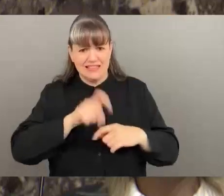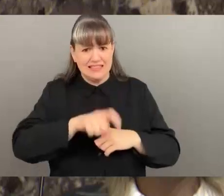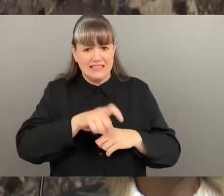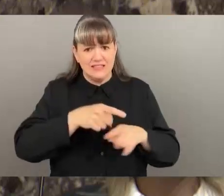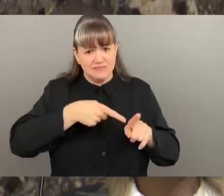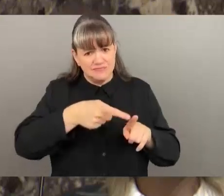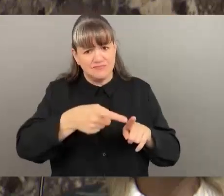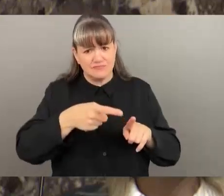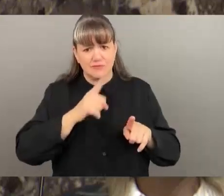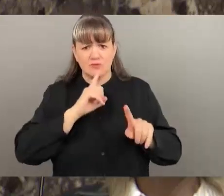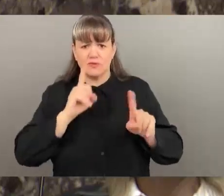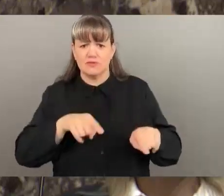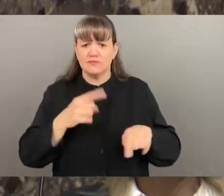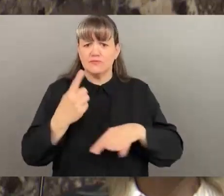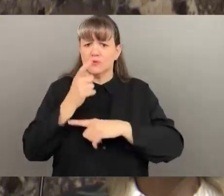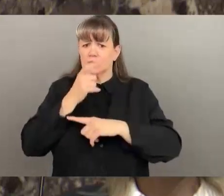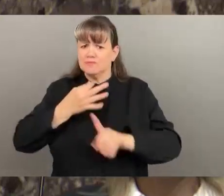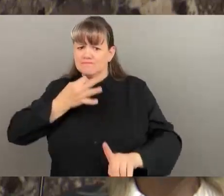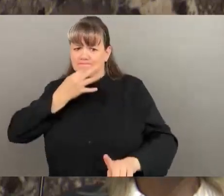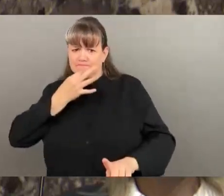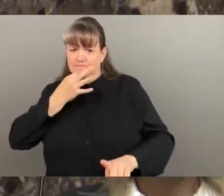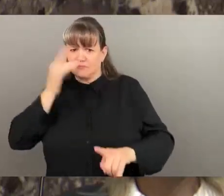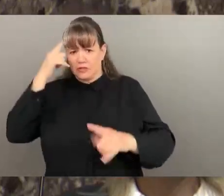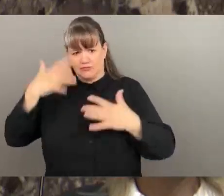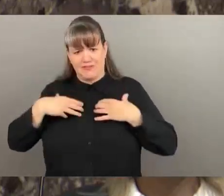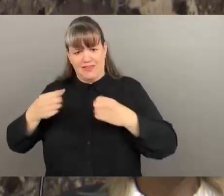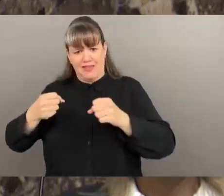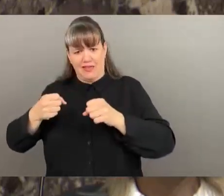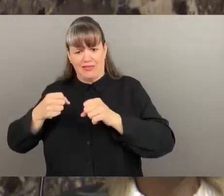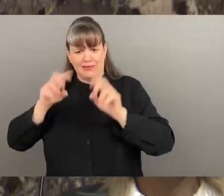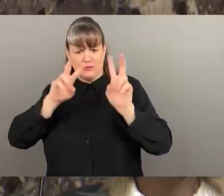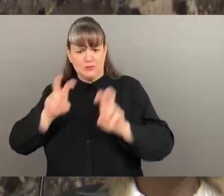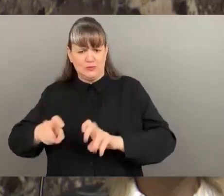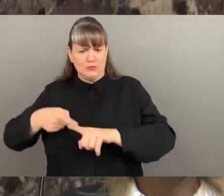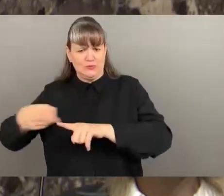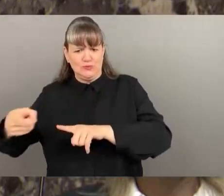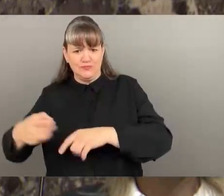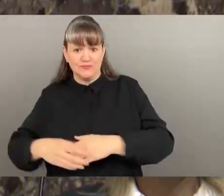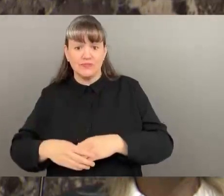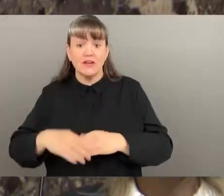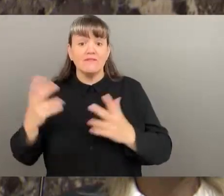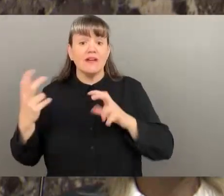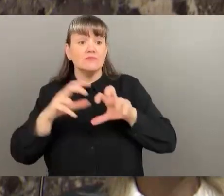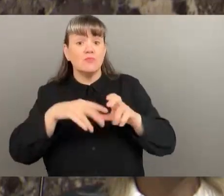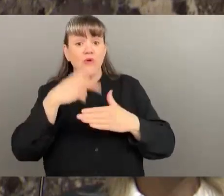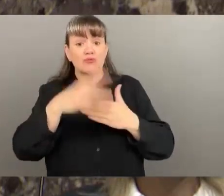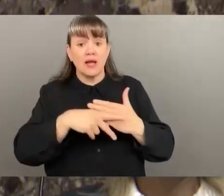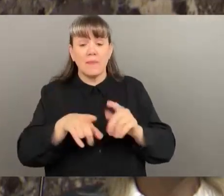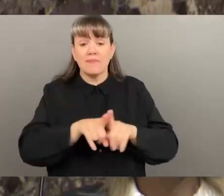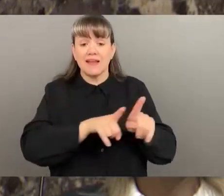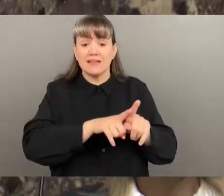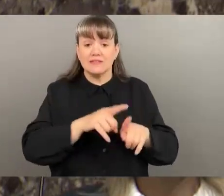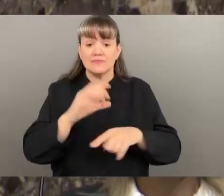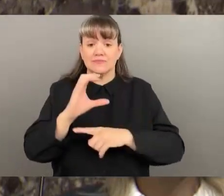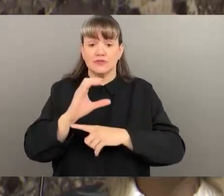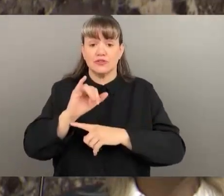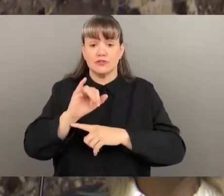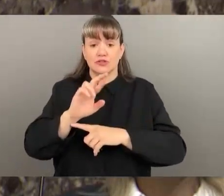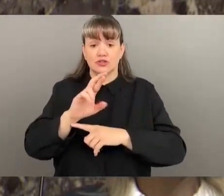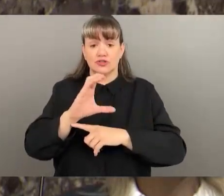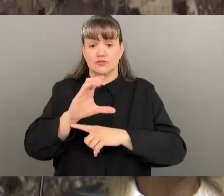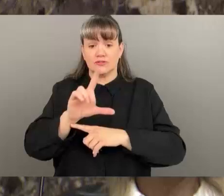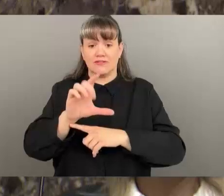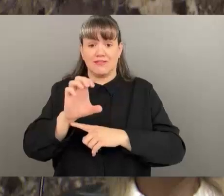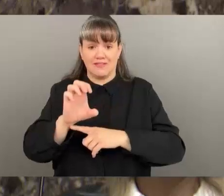in programs like CIRCLE, Crisis Response Community-Led, offer a